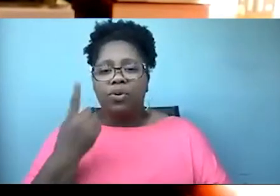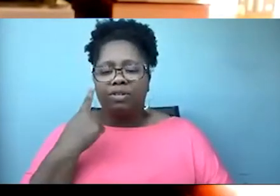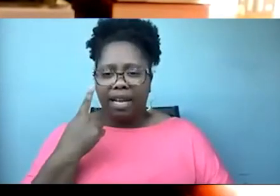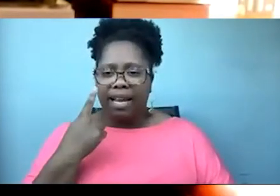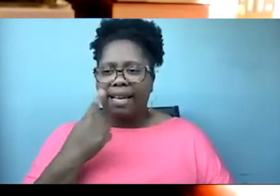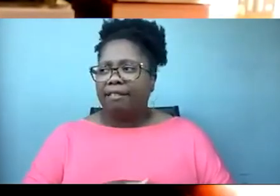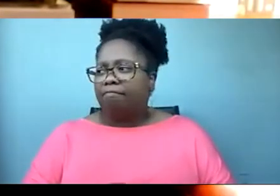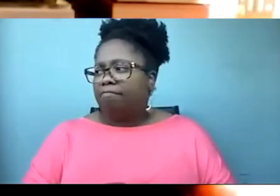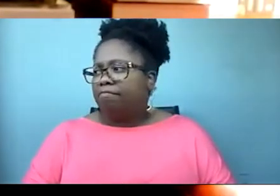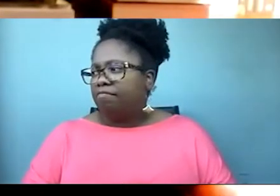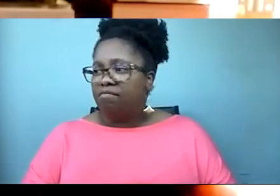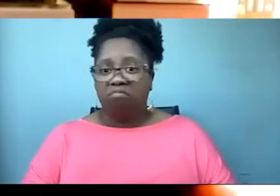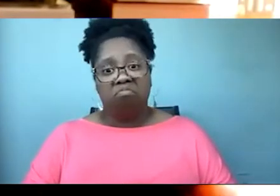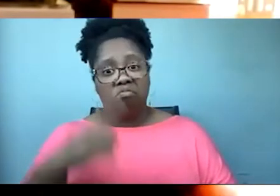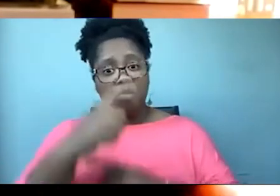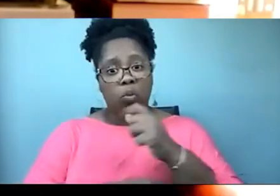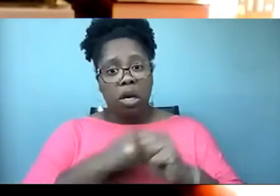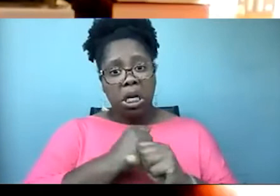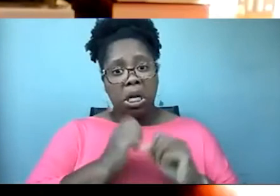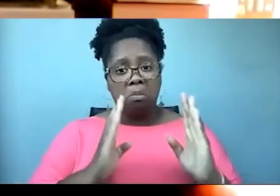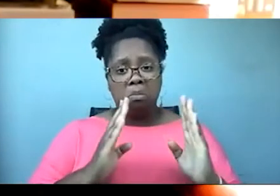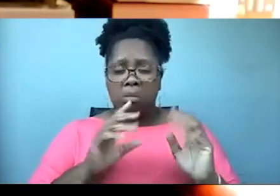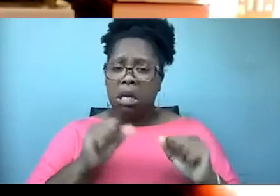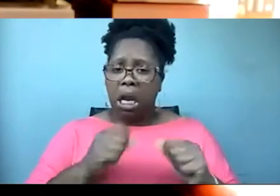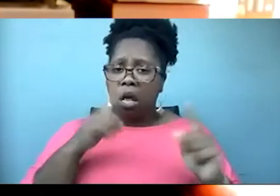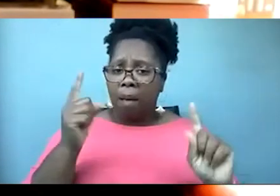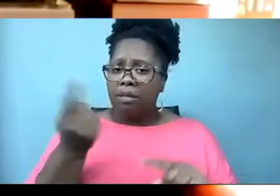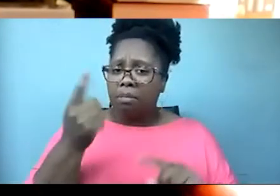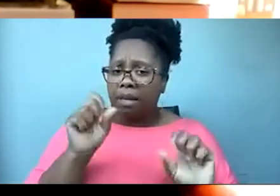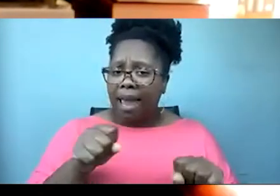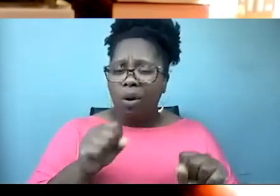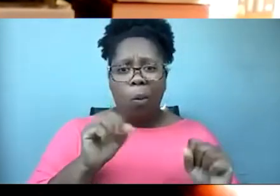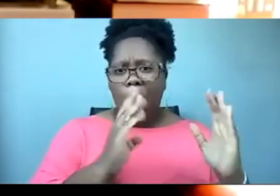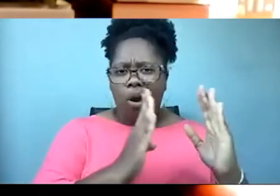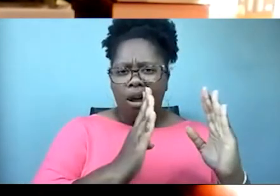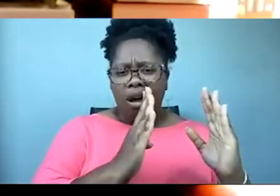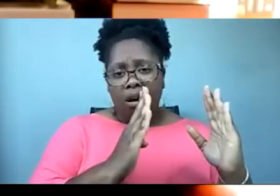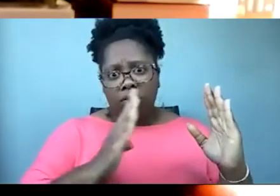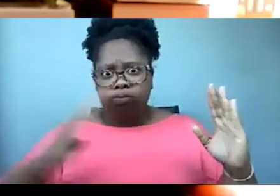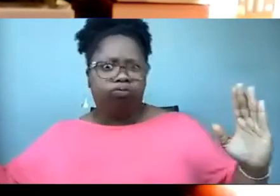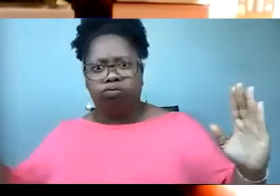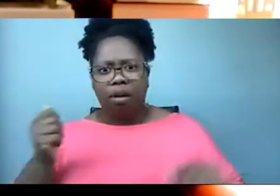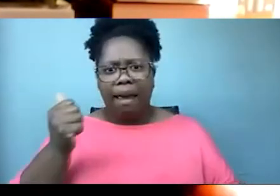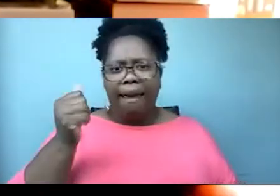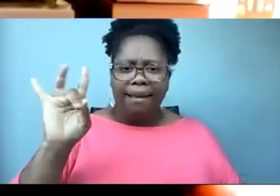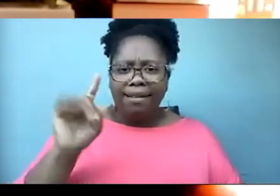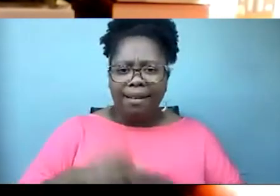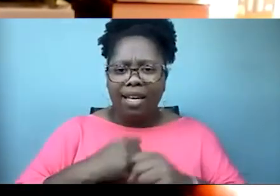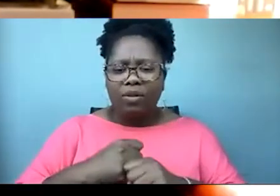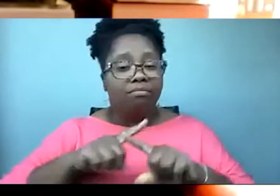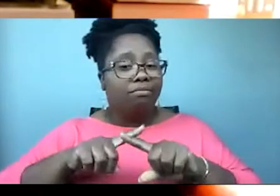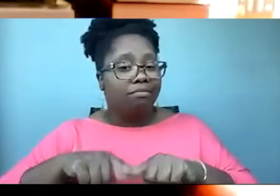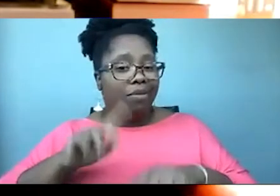And it's really about the political moment. And right now with the Biden administration, we're hoping we have that